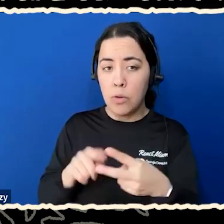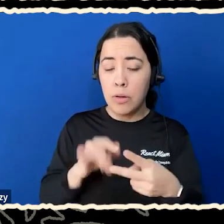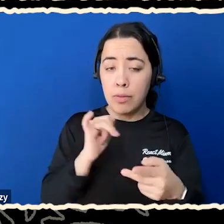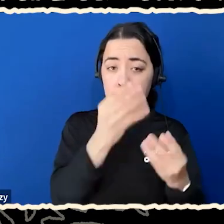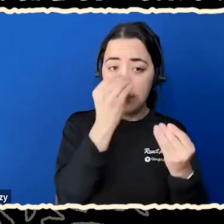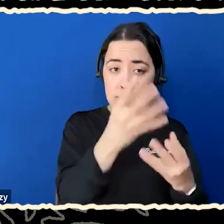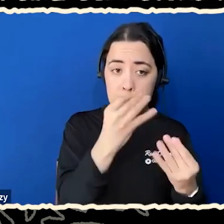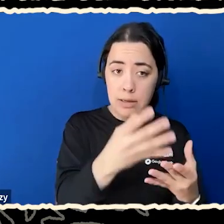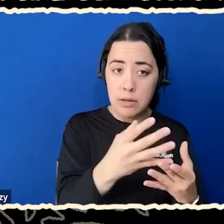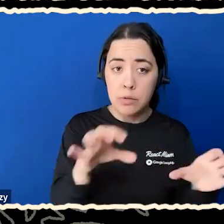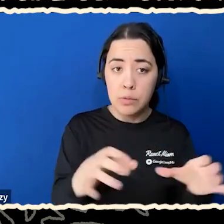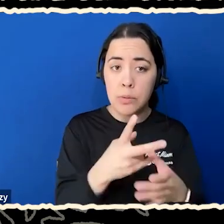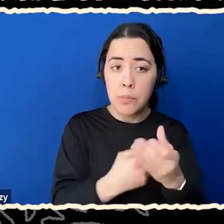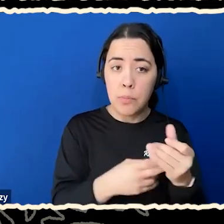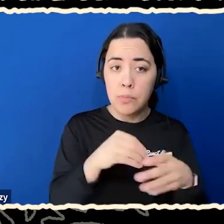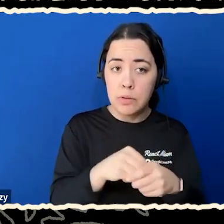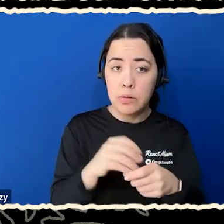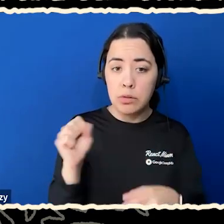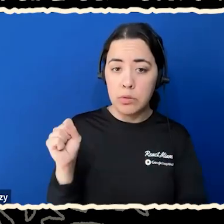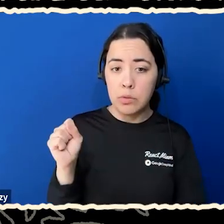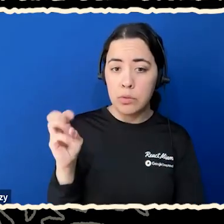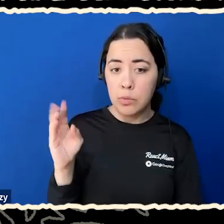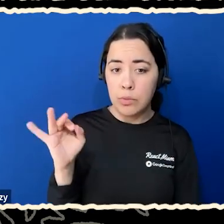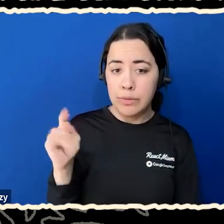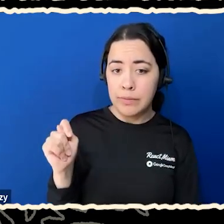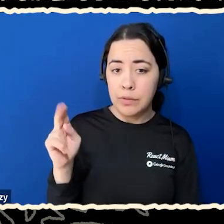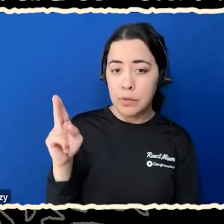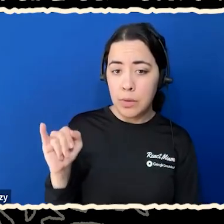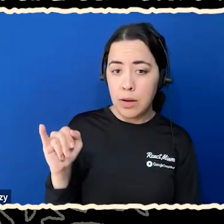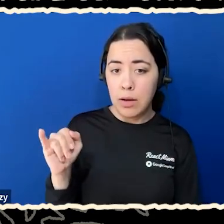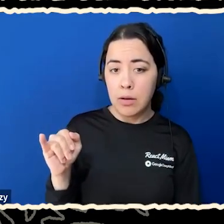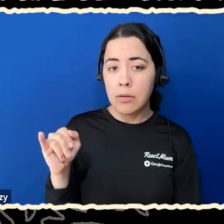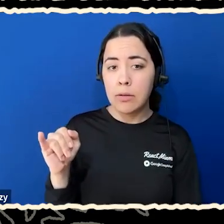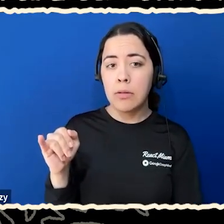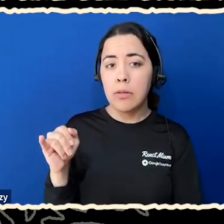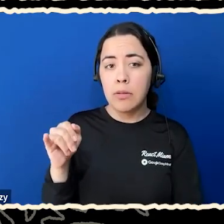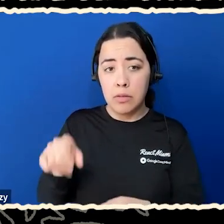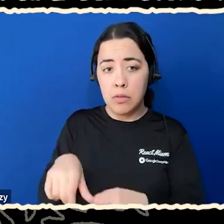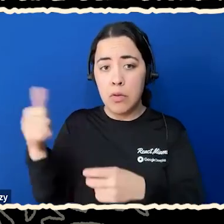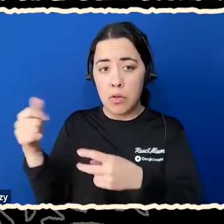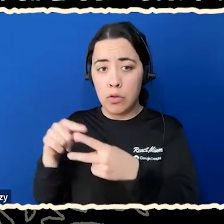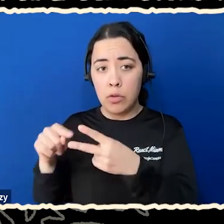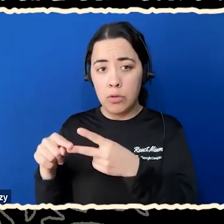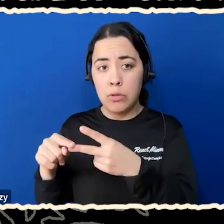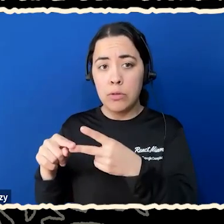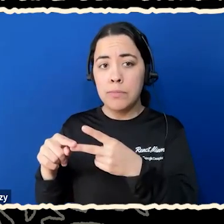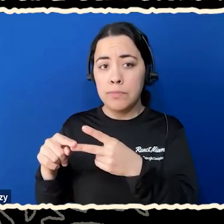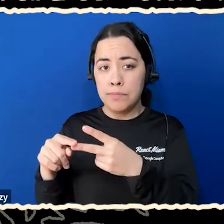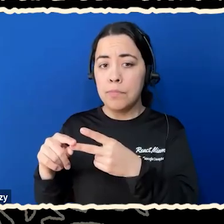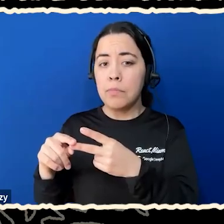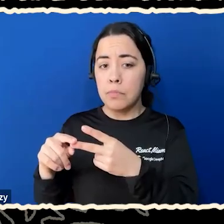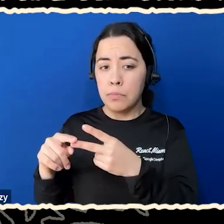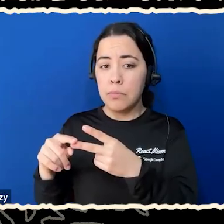both in SwiftUI and Jetpack Compose, and easily integrate the values with your components.